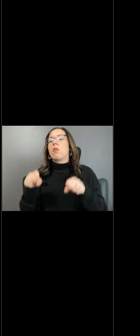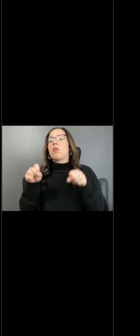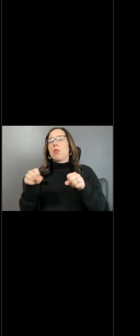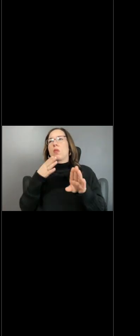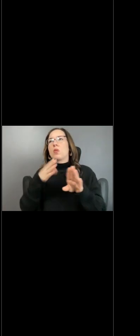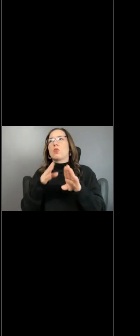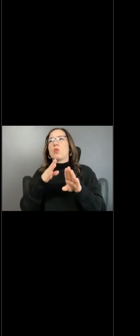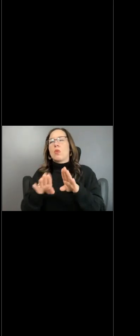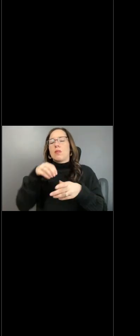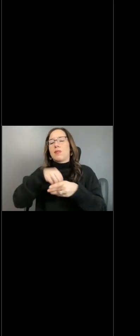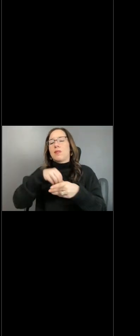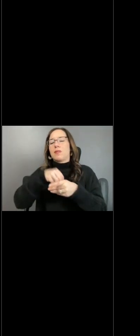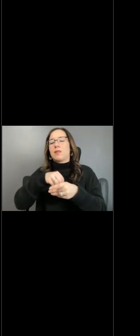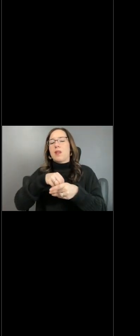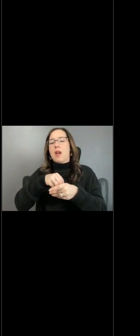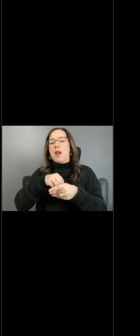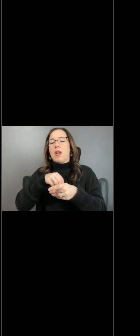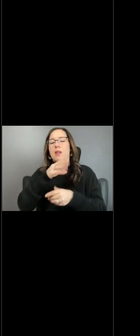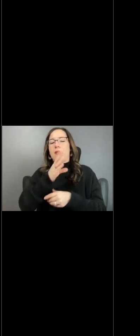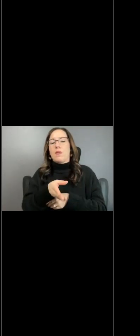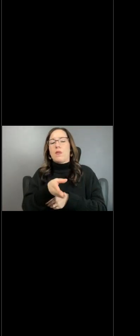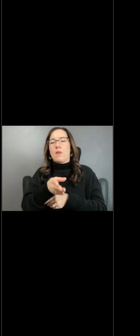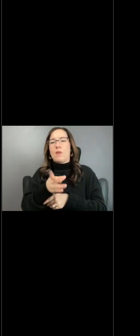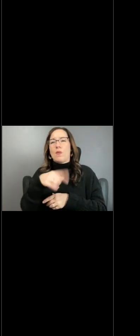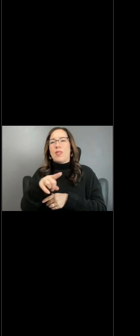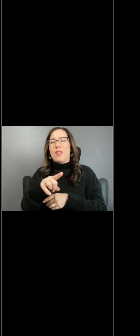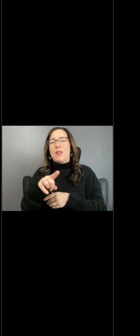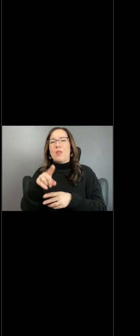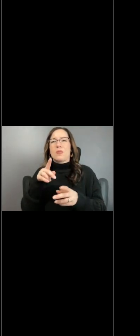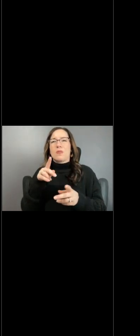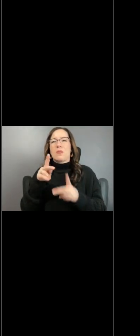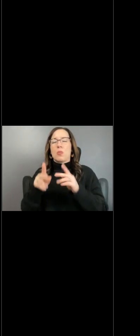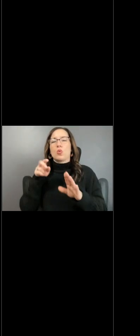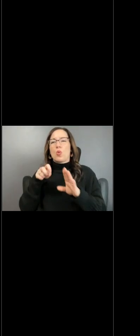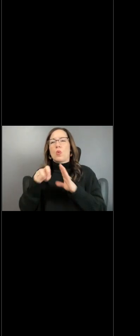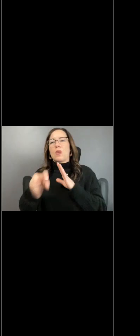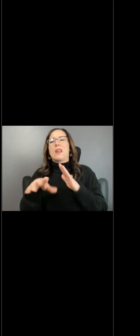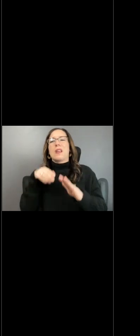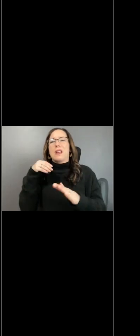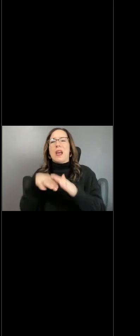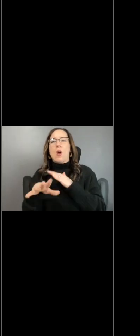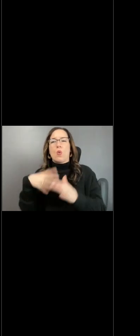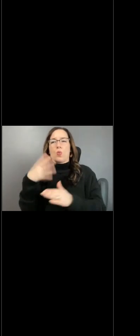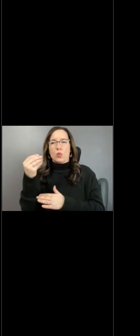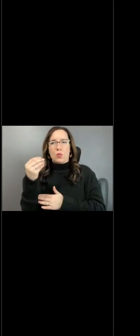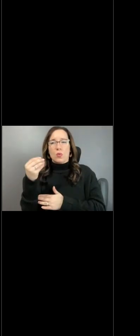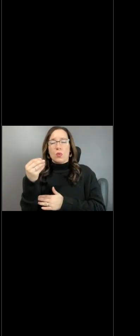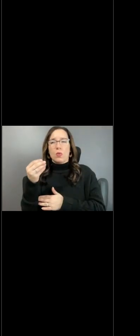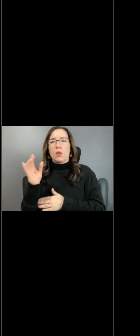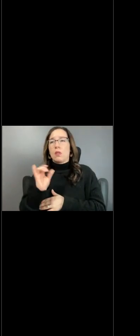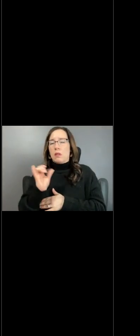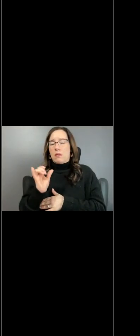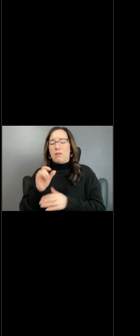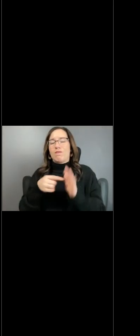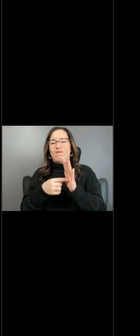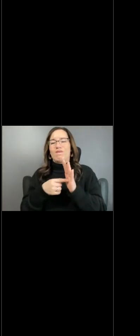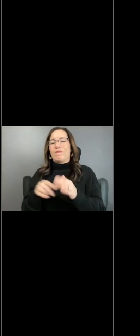the dwelling intended for user passage. For example, having that